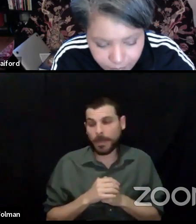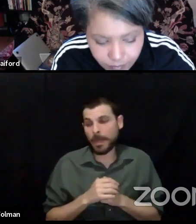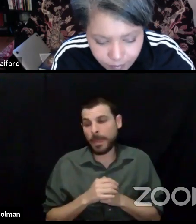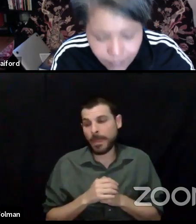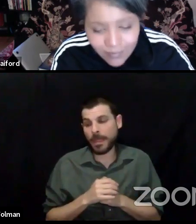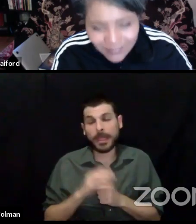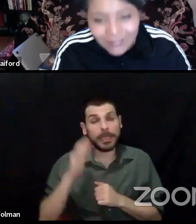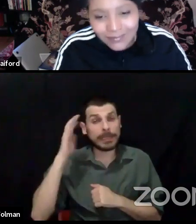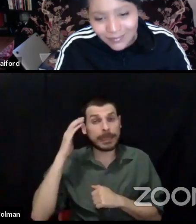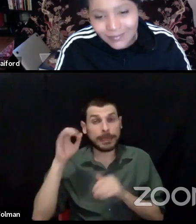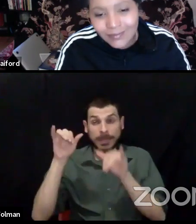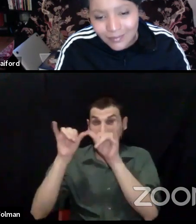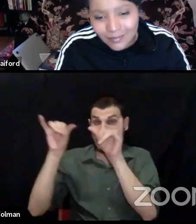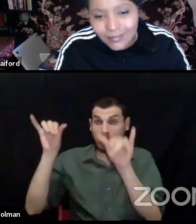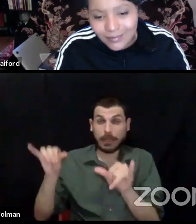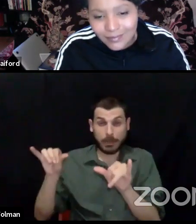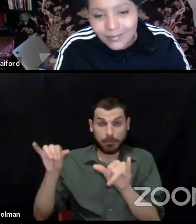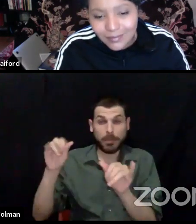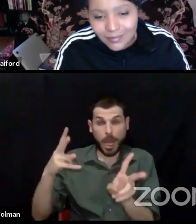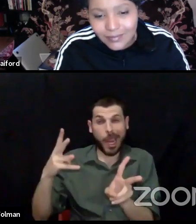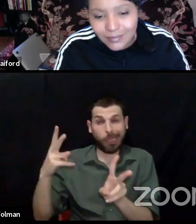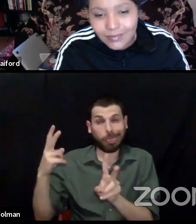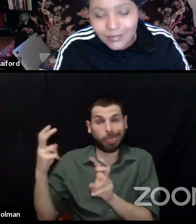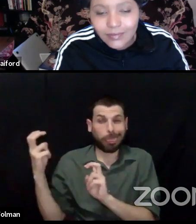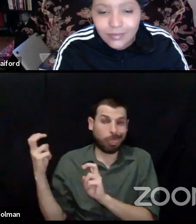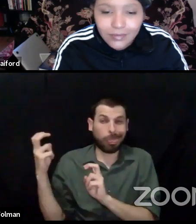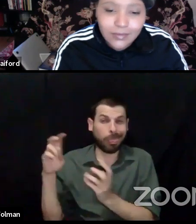system, mm-hmm. you know? And